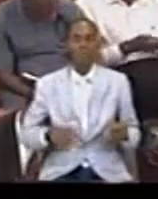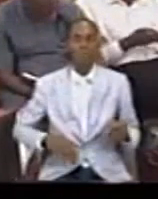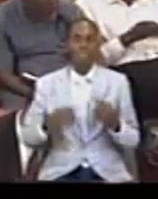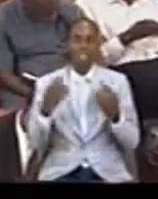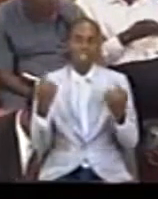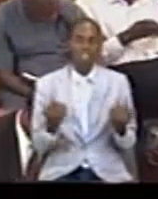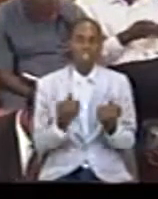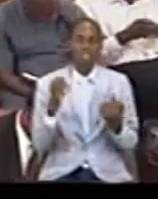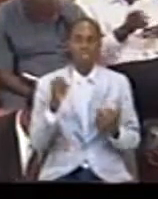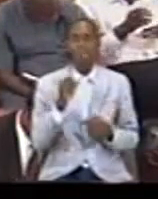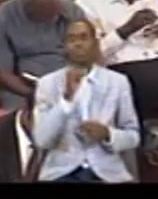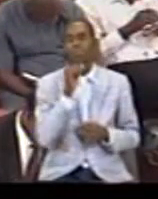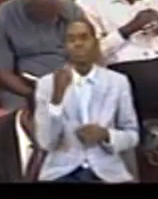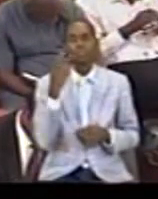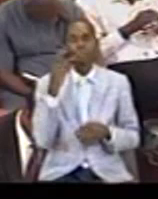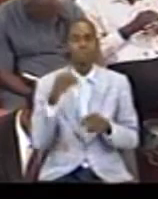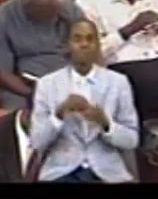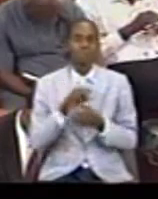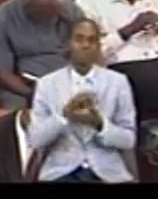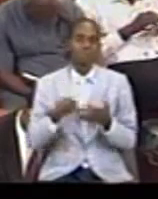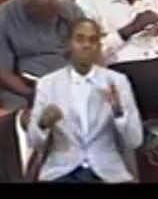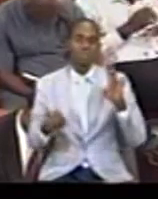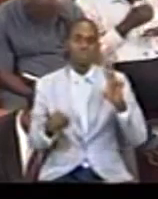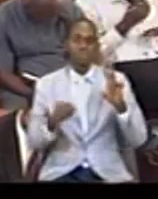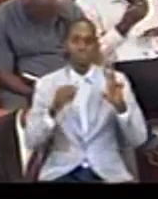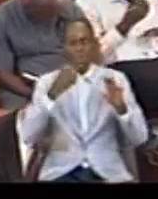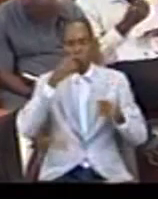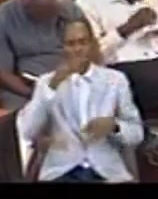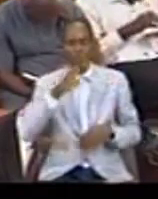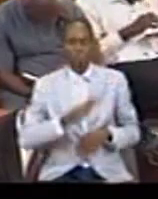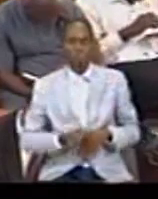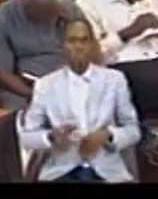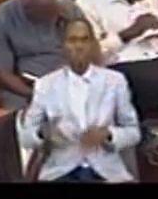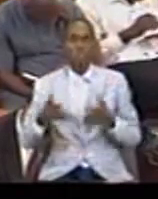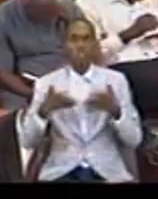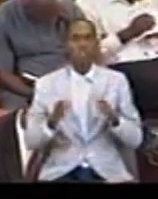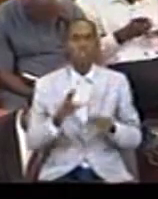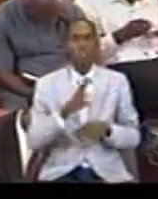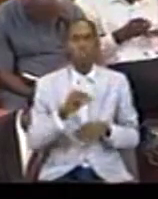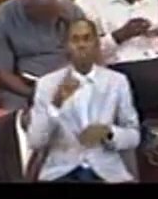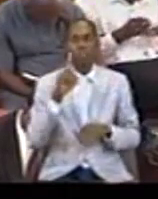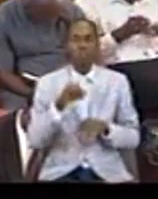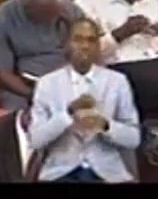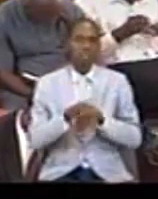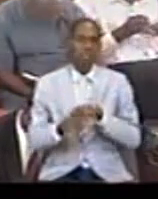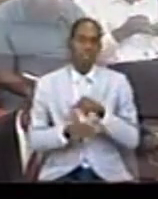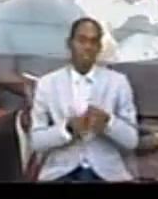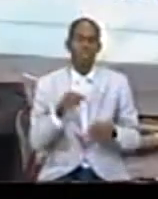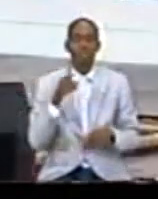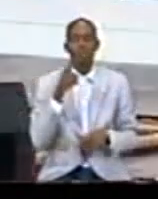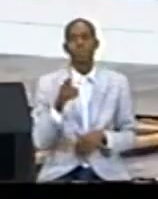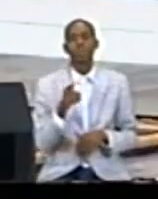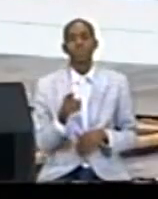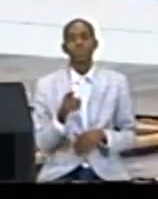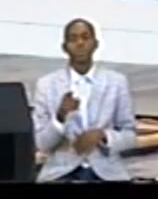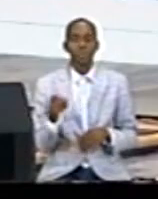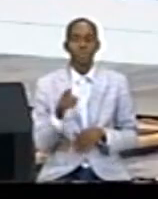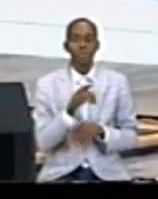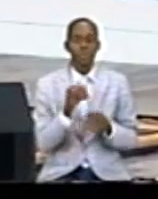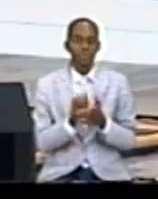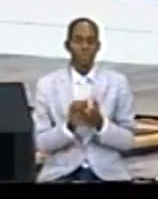7. Little children, let no man deceive you. He that